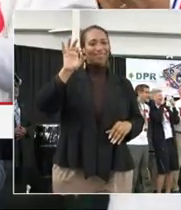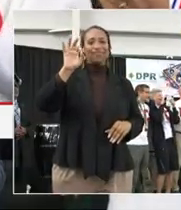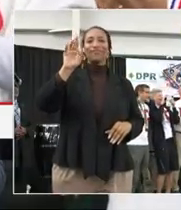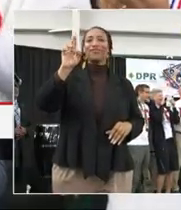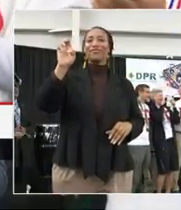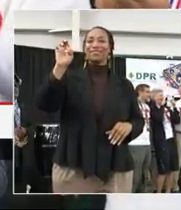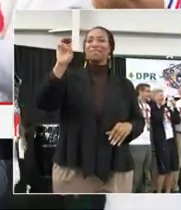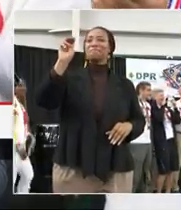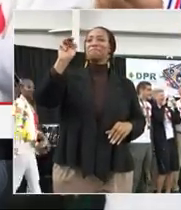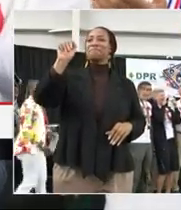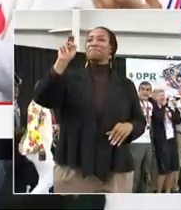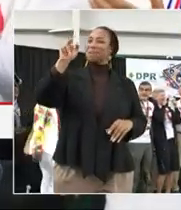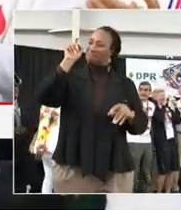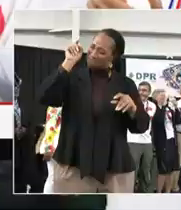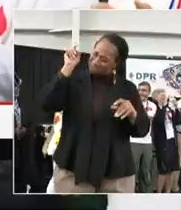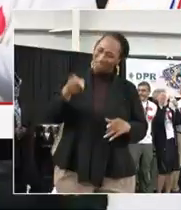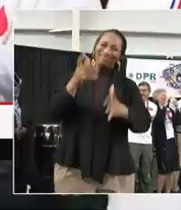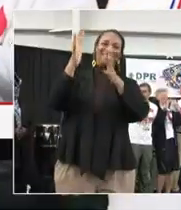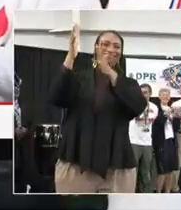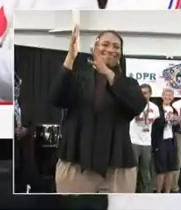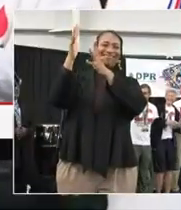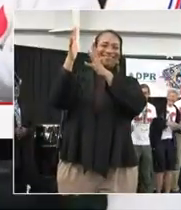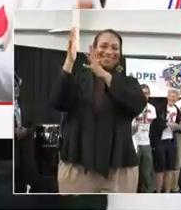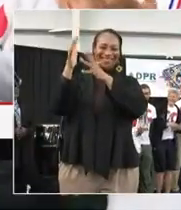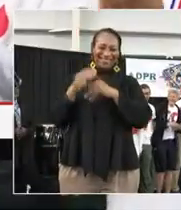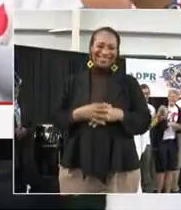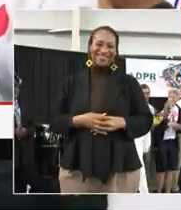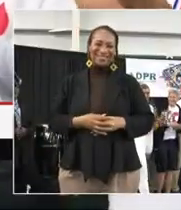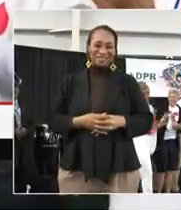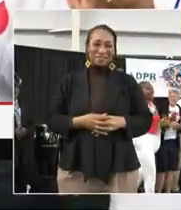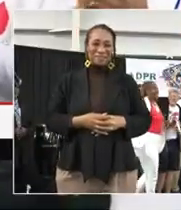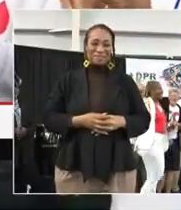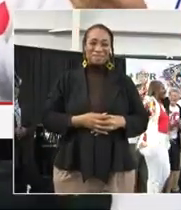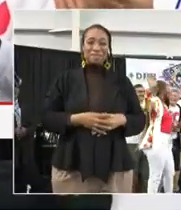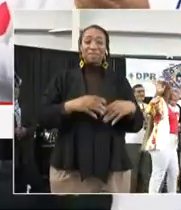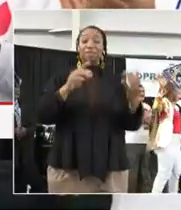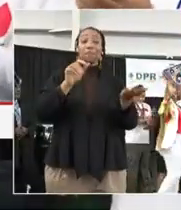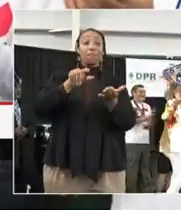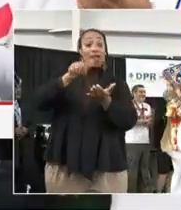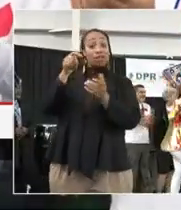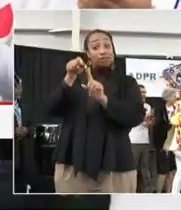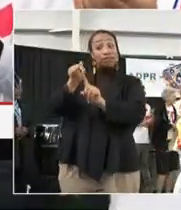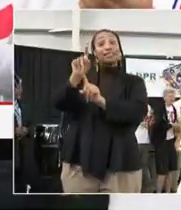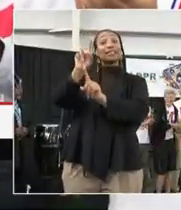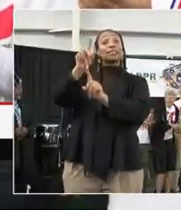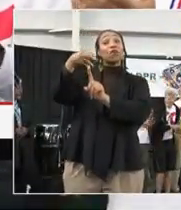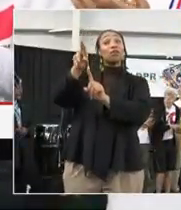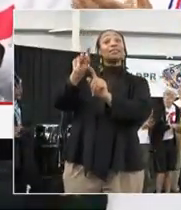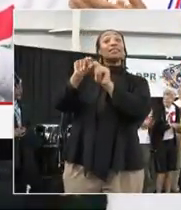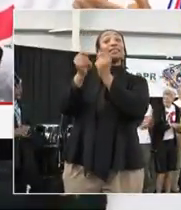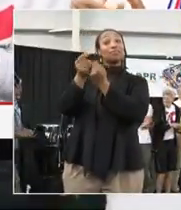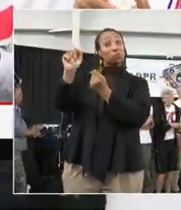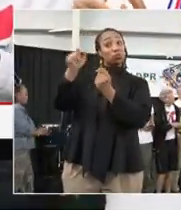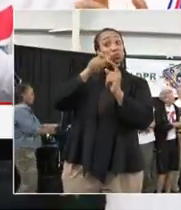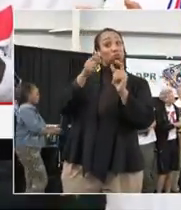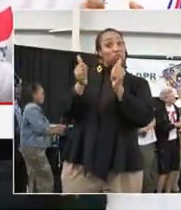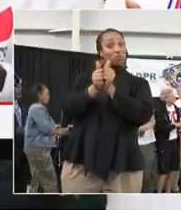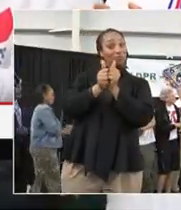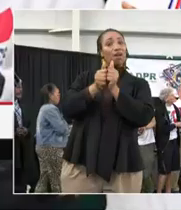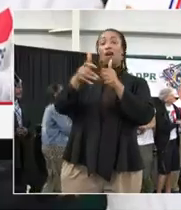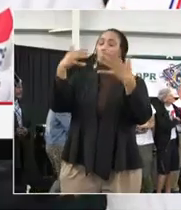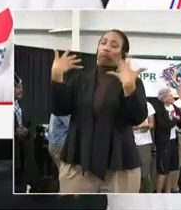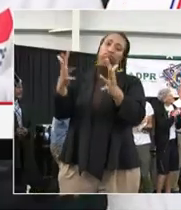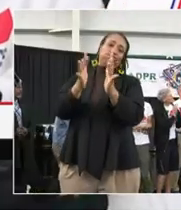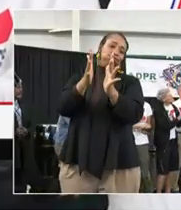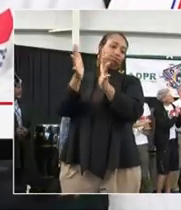Give all of our DPR team a big round of applause. I also want to recognize